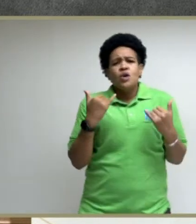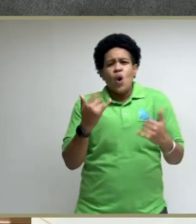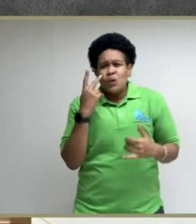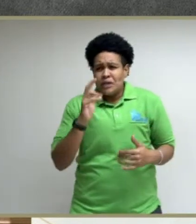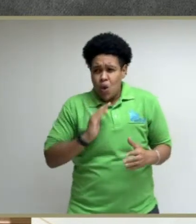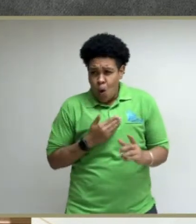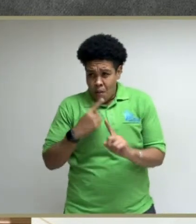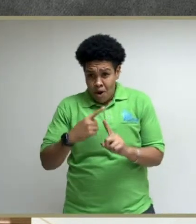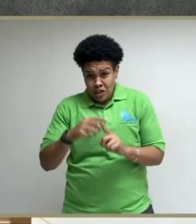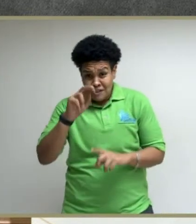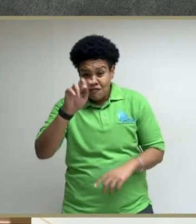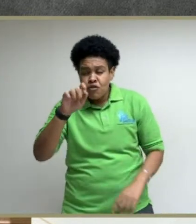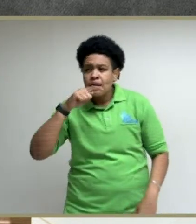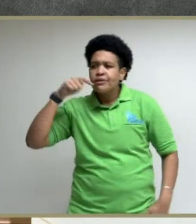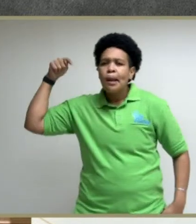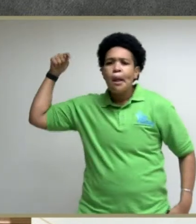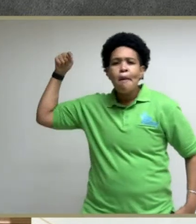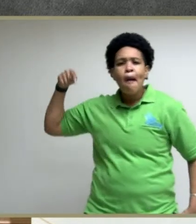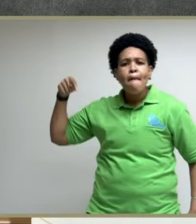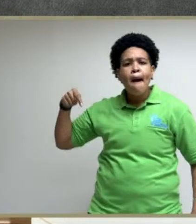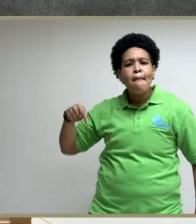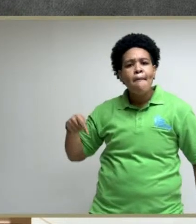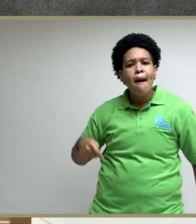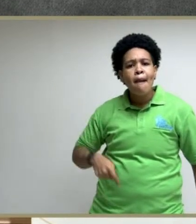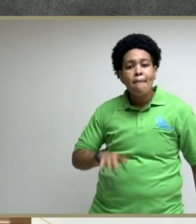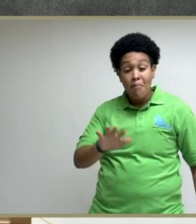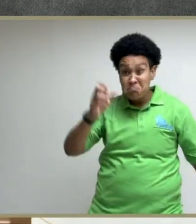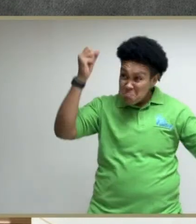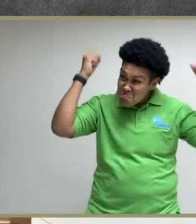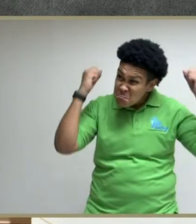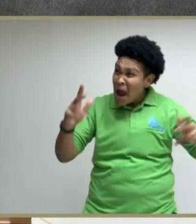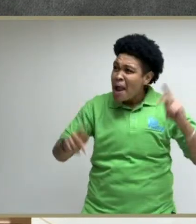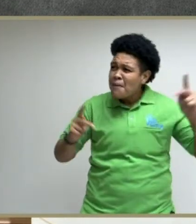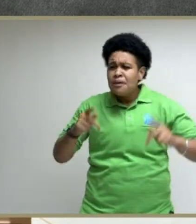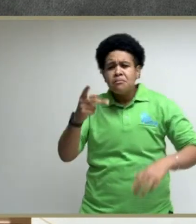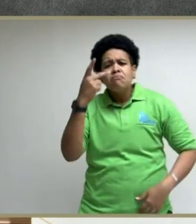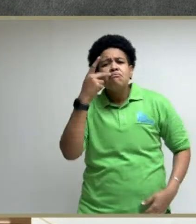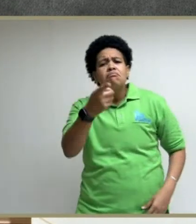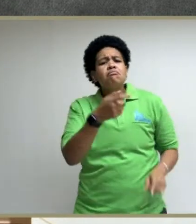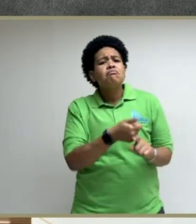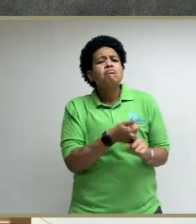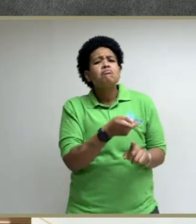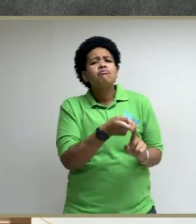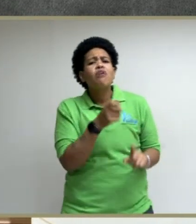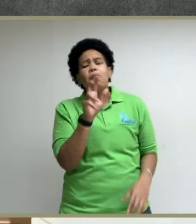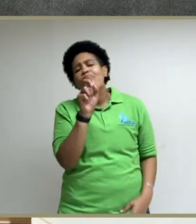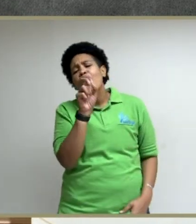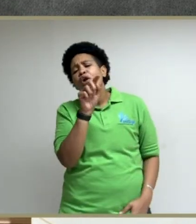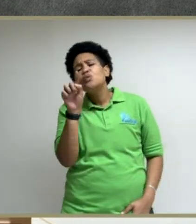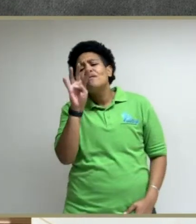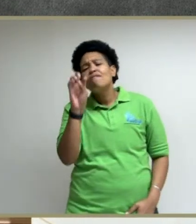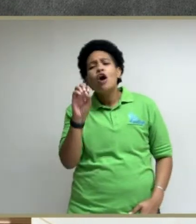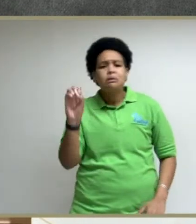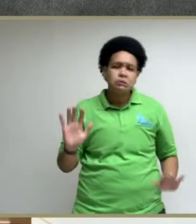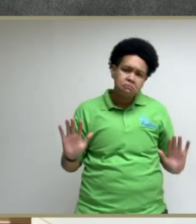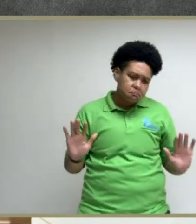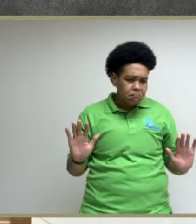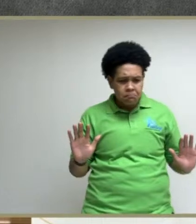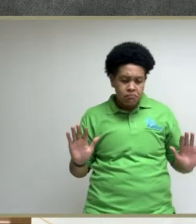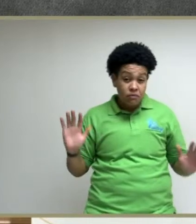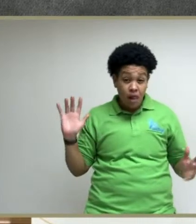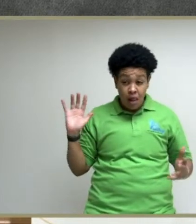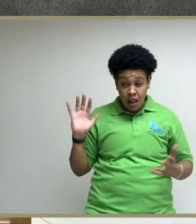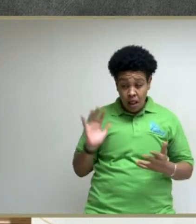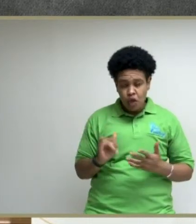our positivity rate is trending down, and many persons would have seen us gone from in the 30s, near 40%, down to now